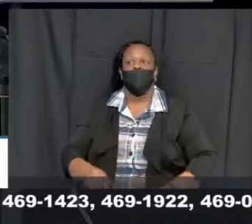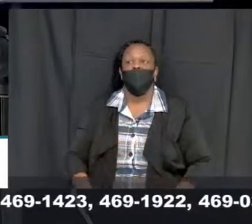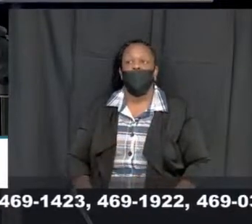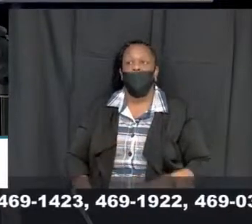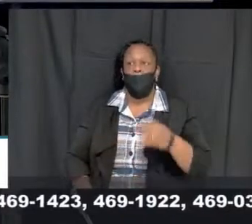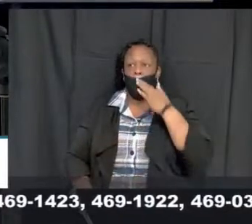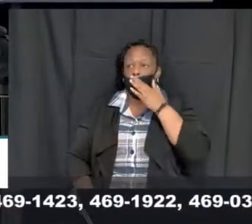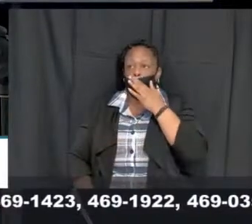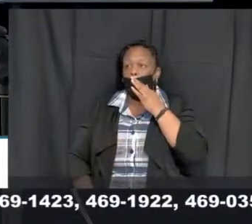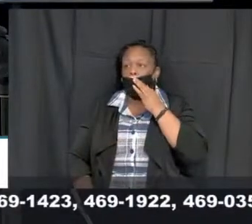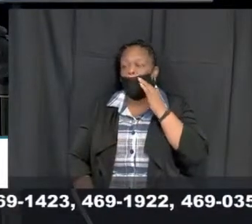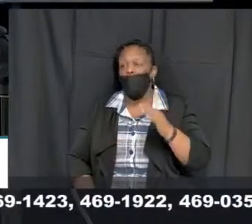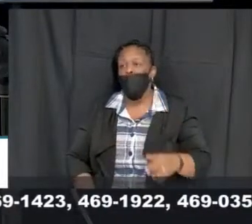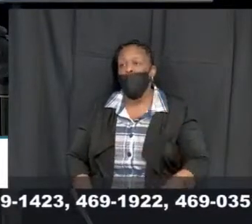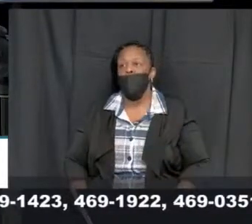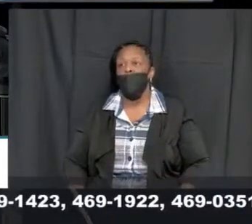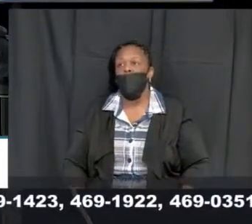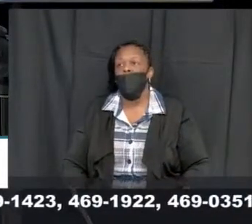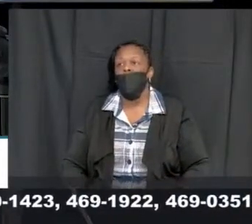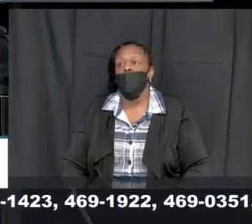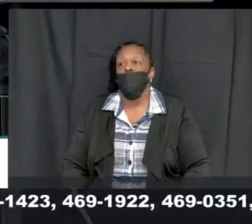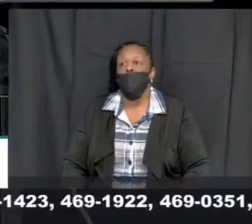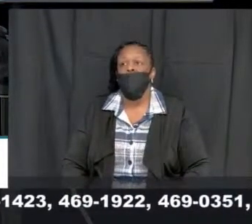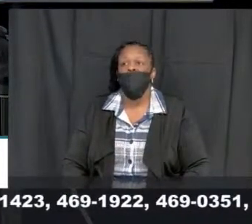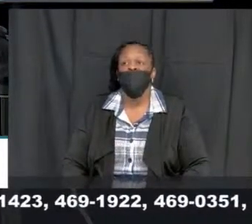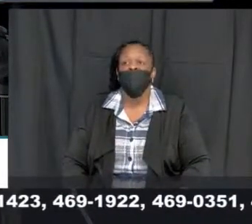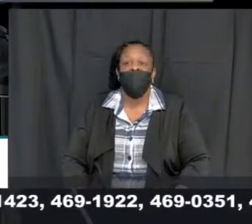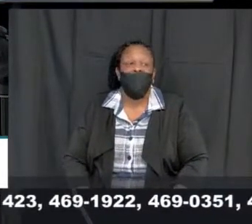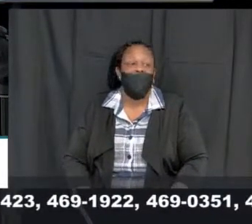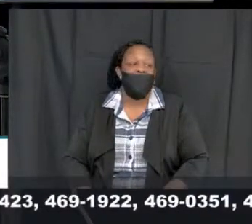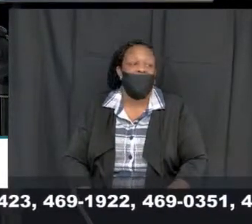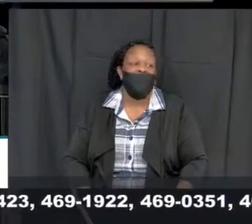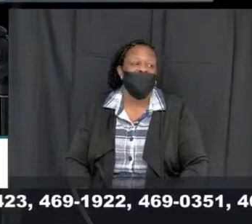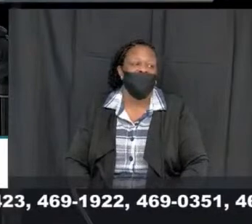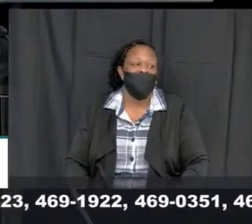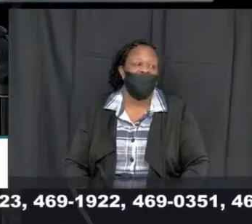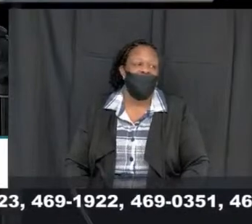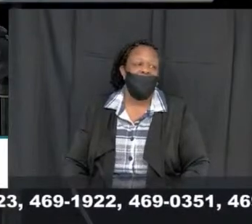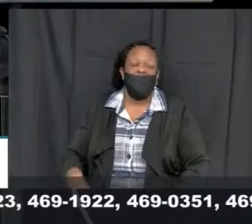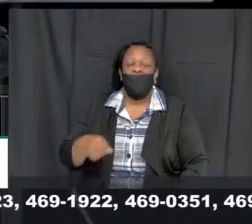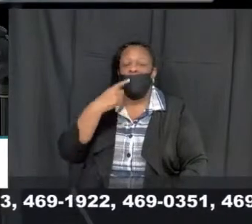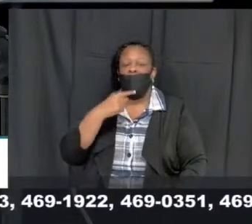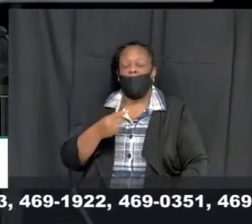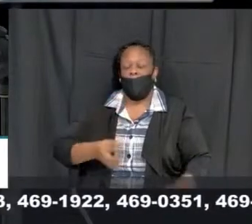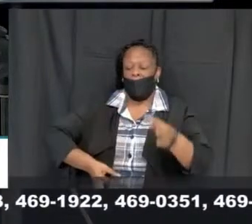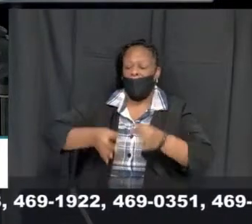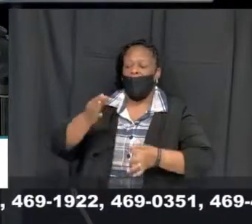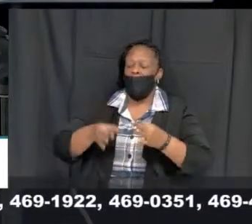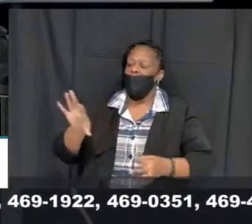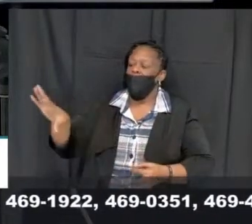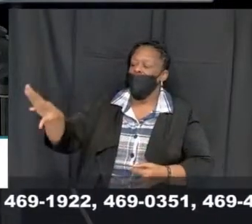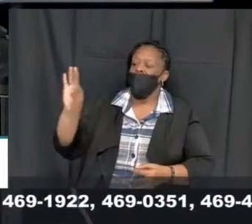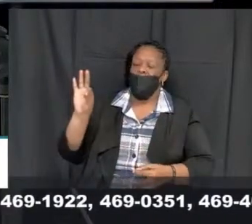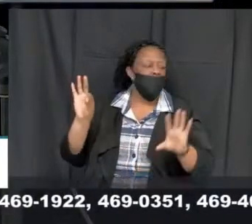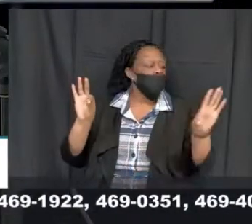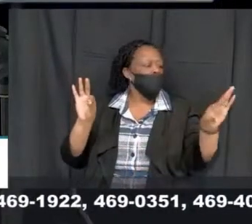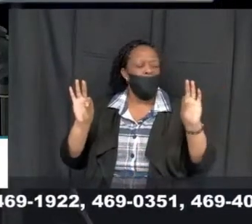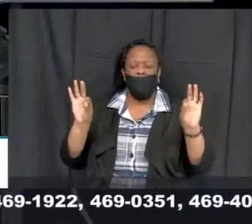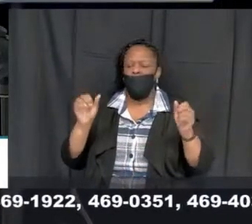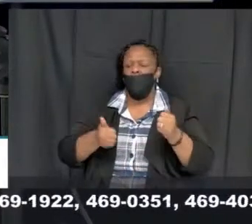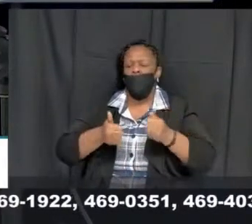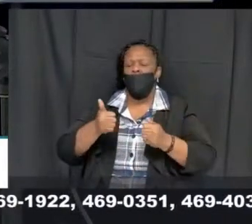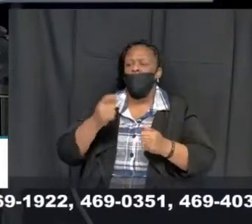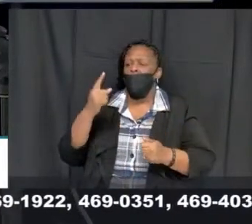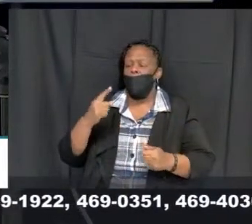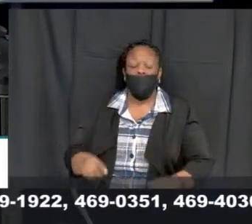take? And he said, the one that is readily available to me, I will take it. That is